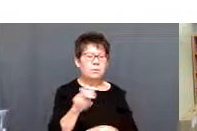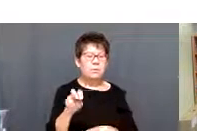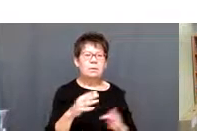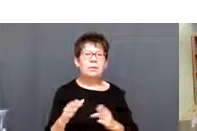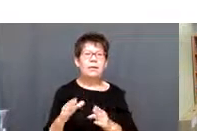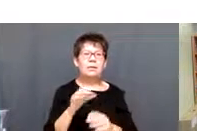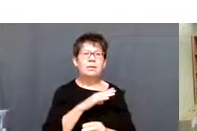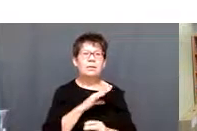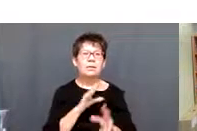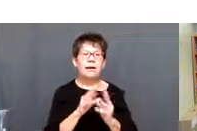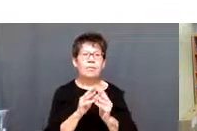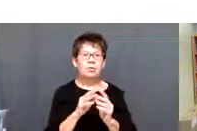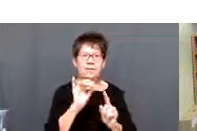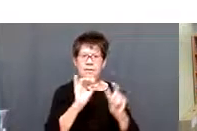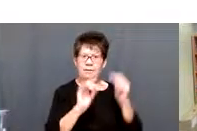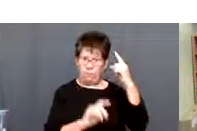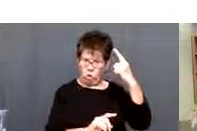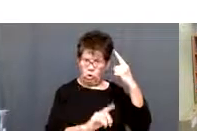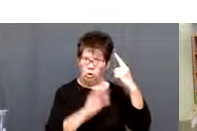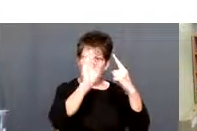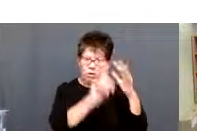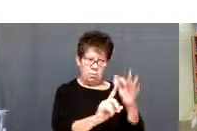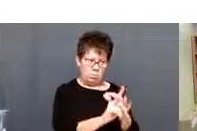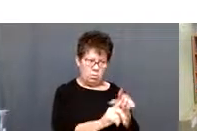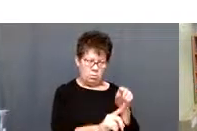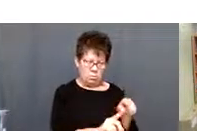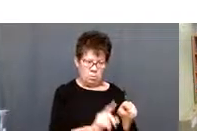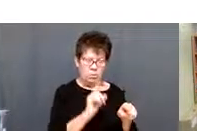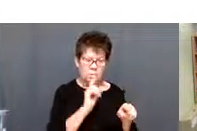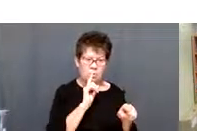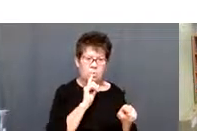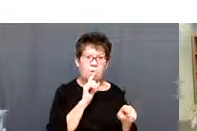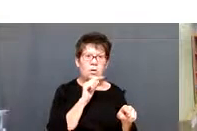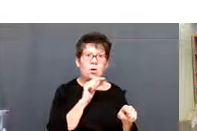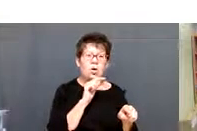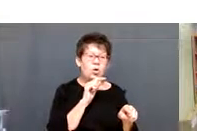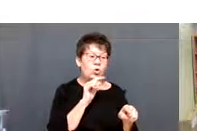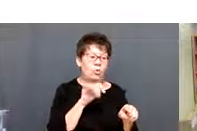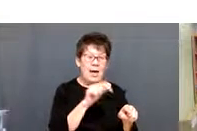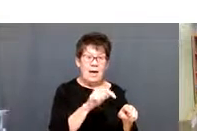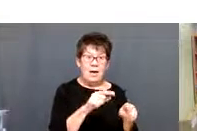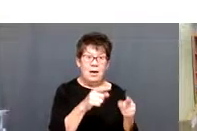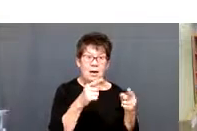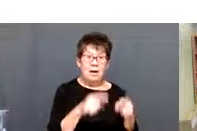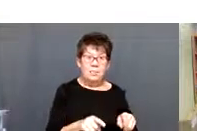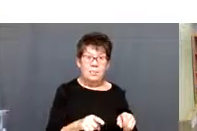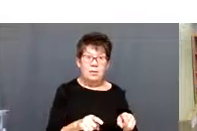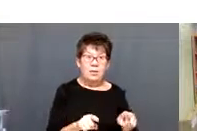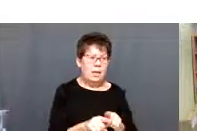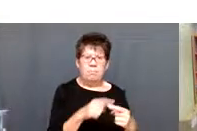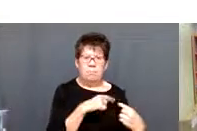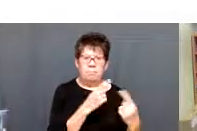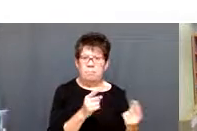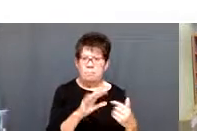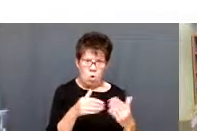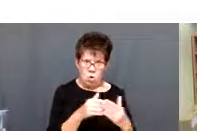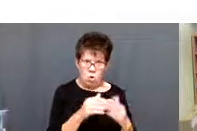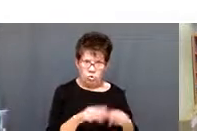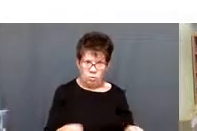that comes up first. First, we're going to talk about the Transition Planning Conference, and this is going to happen as it does now for all children.